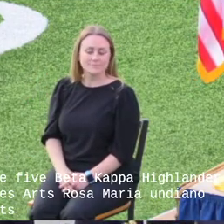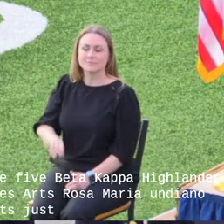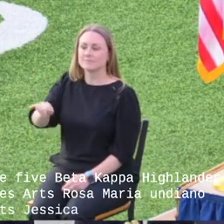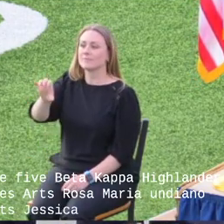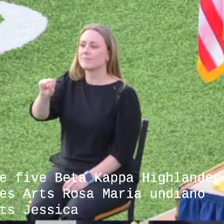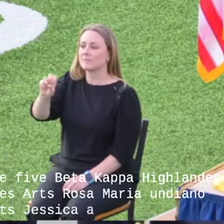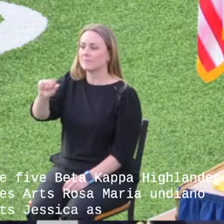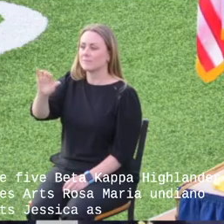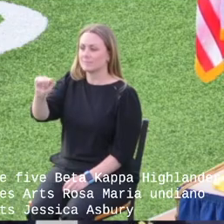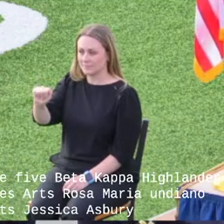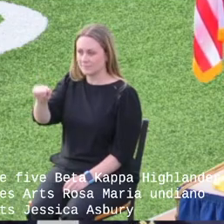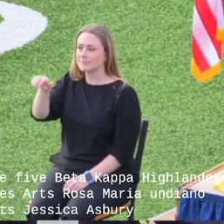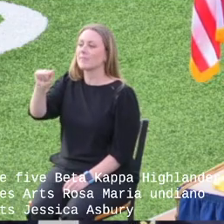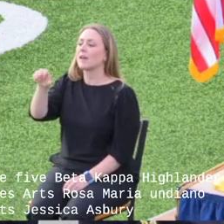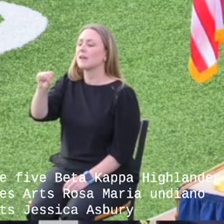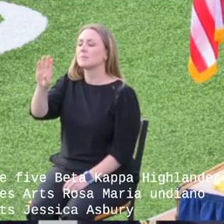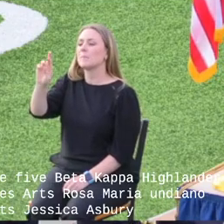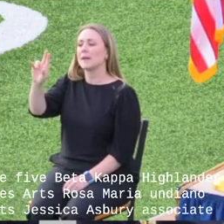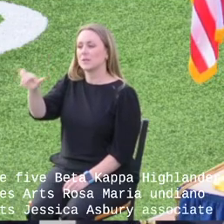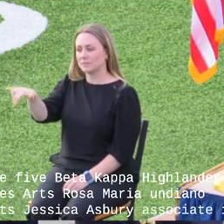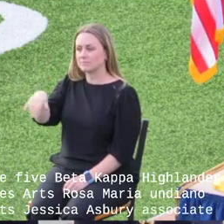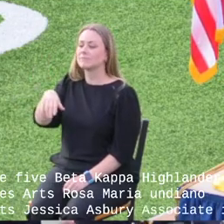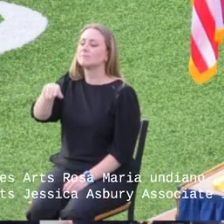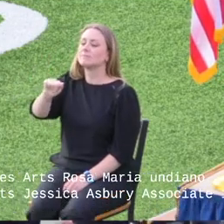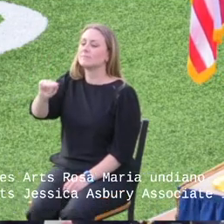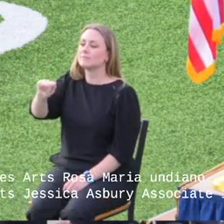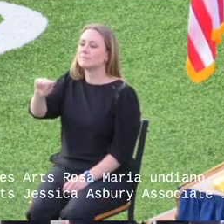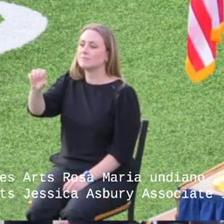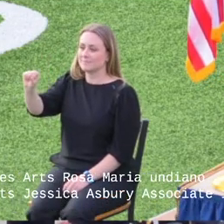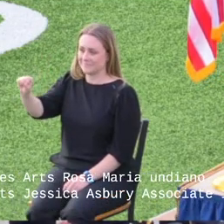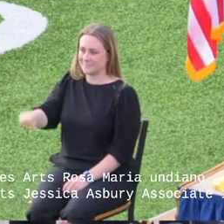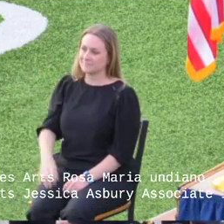Jessica Asbury, Associate in Science.